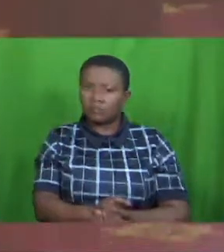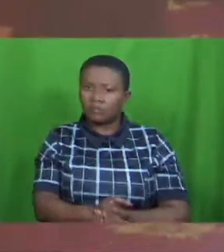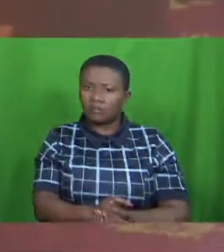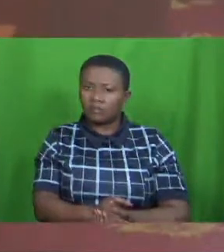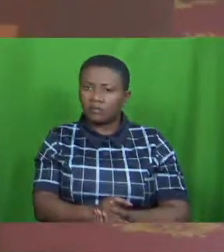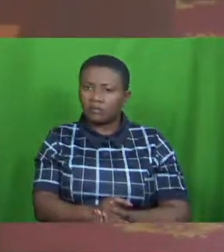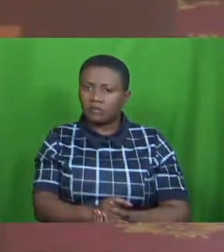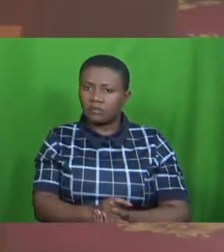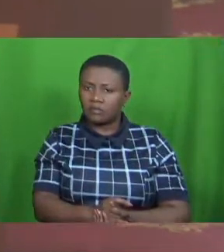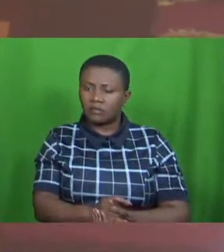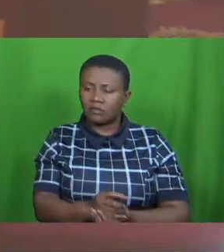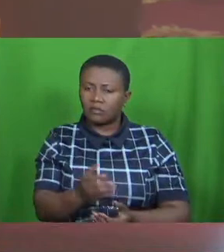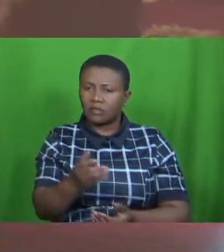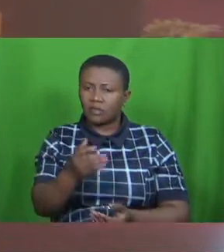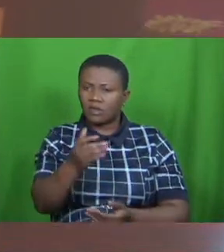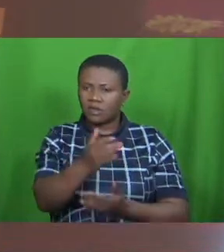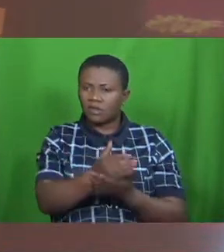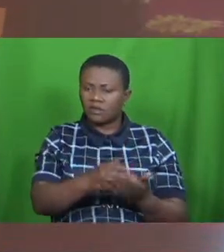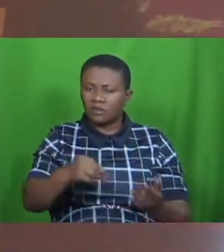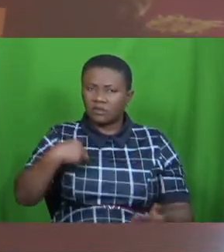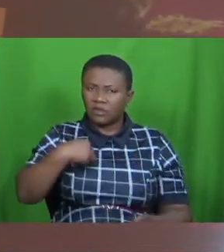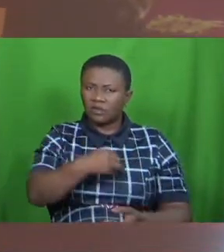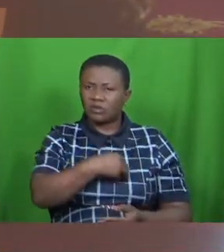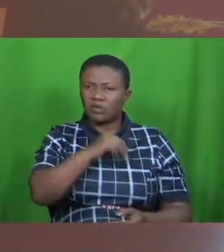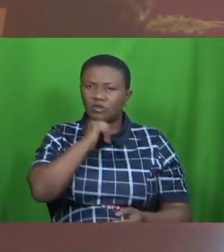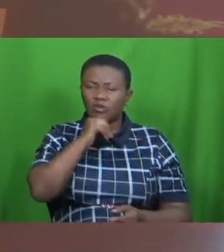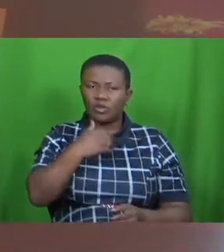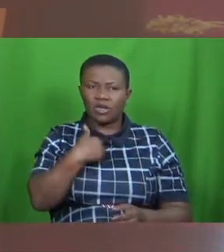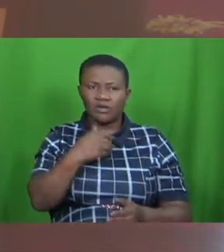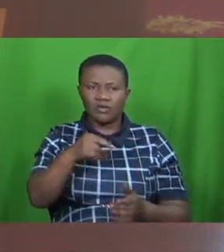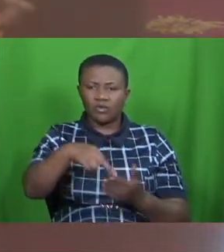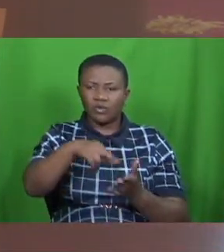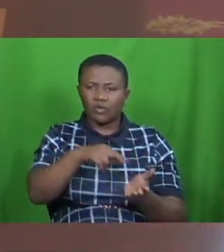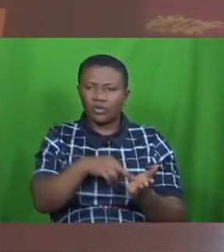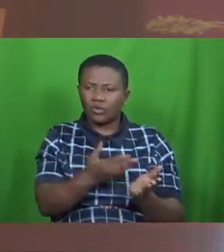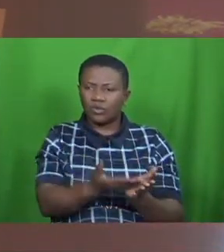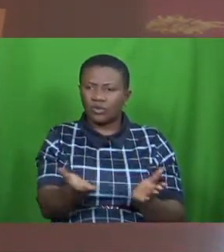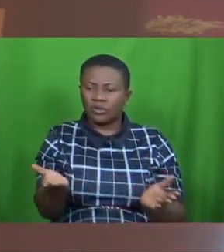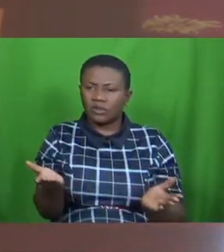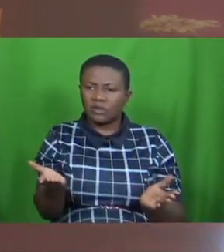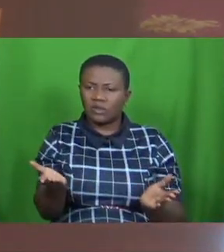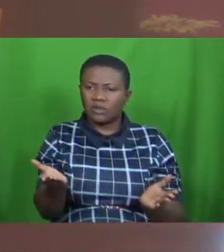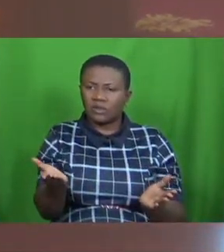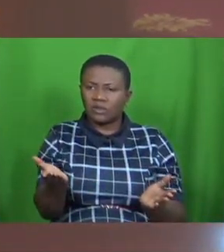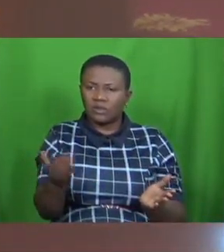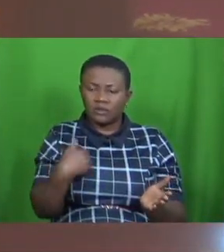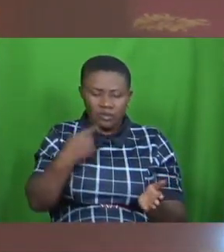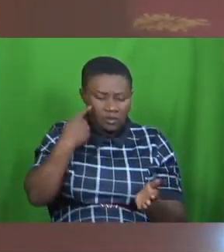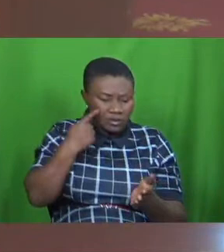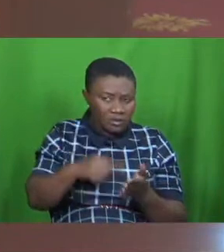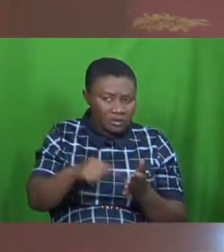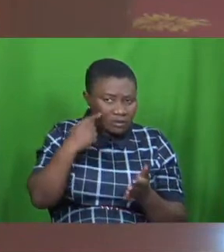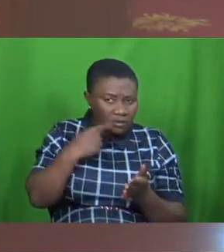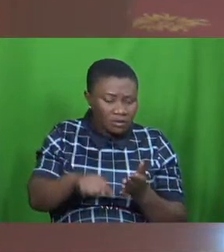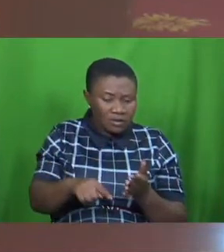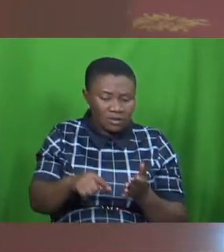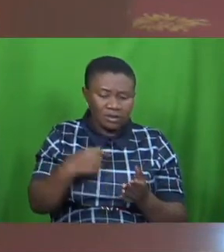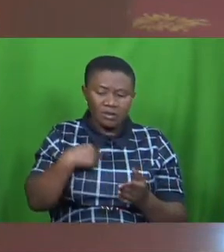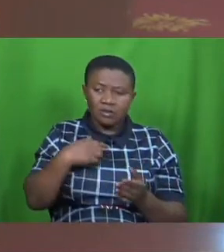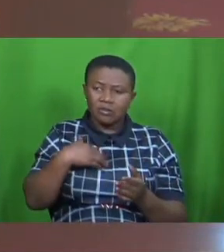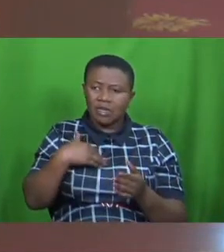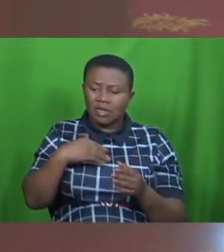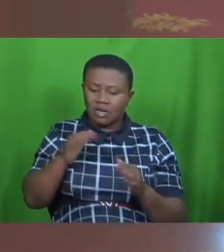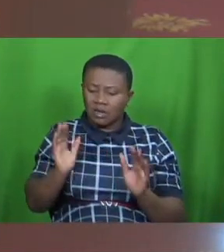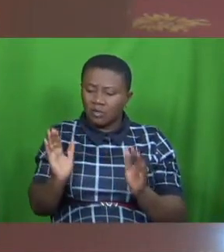hasn't gotten the report. Another member hasn't gotten the report, and I check religiously my pigeonhole every day.